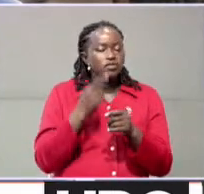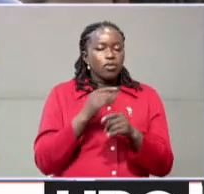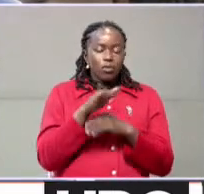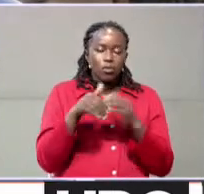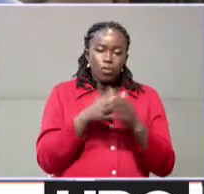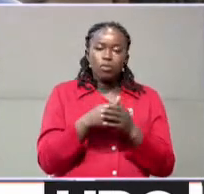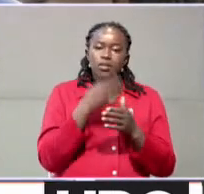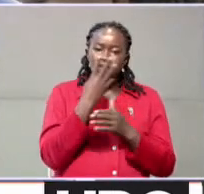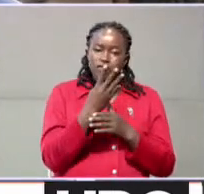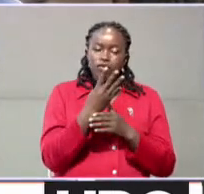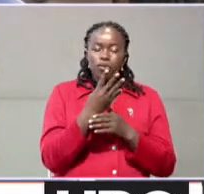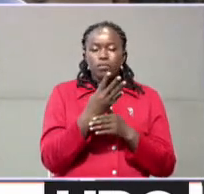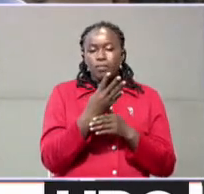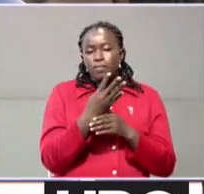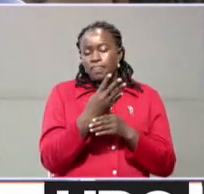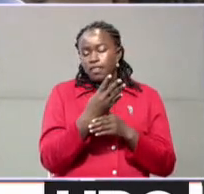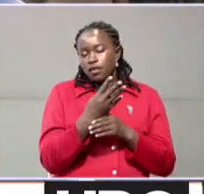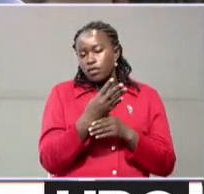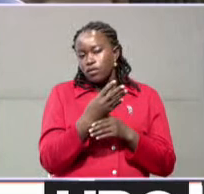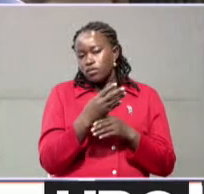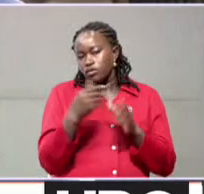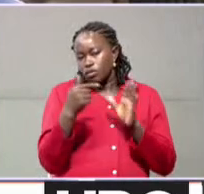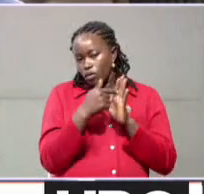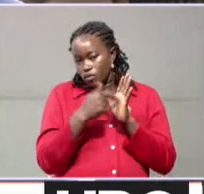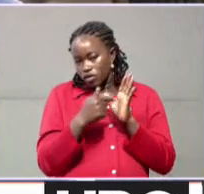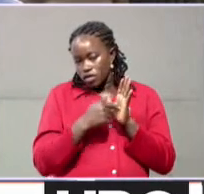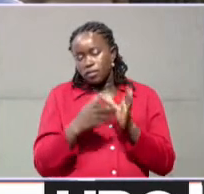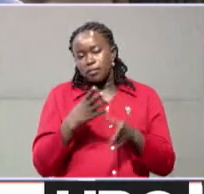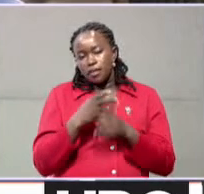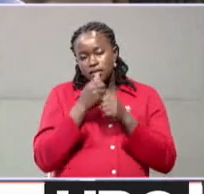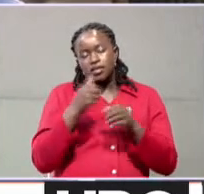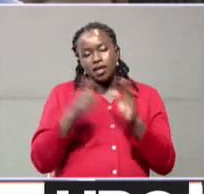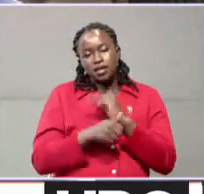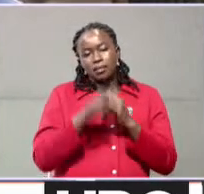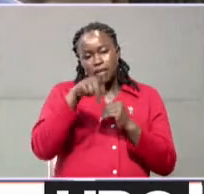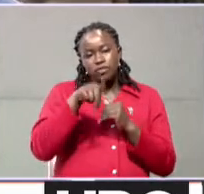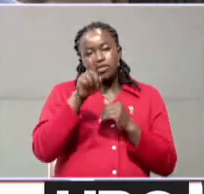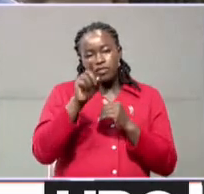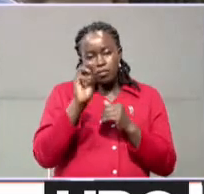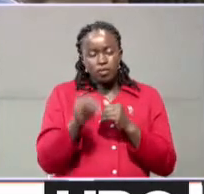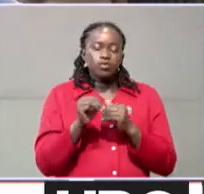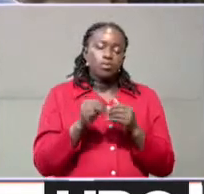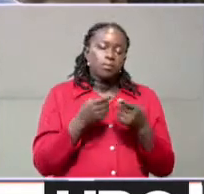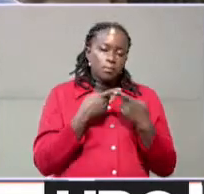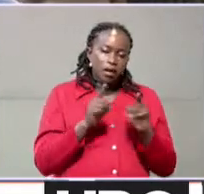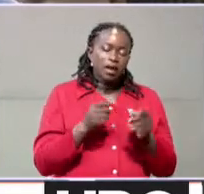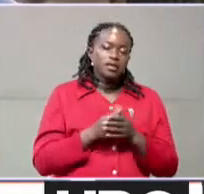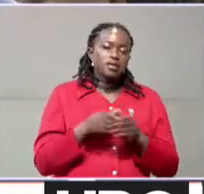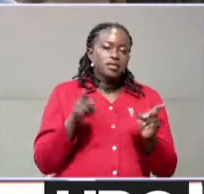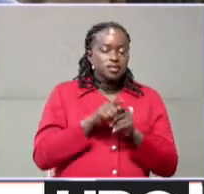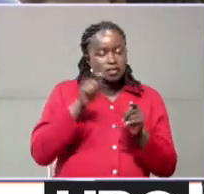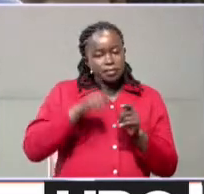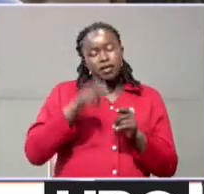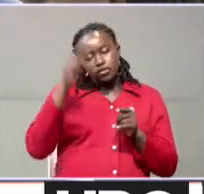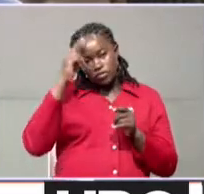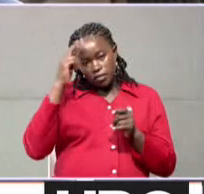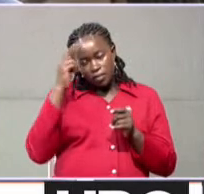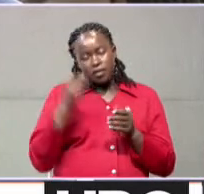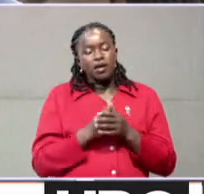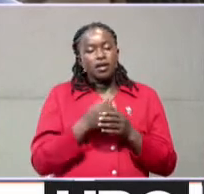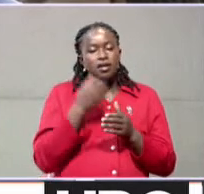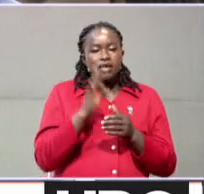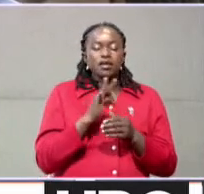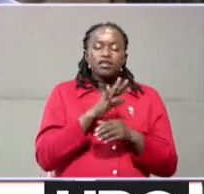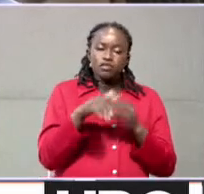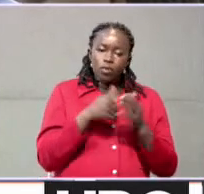the four components budgeted for under paris development model however it will be noted that if all the